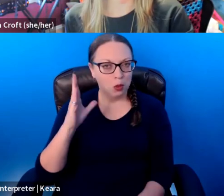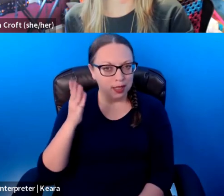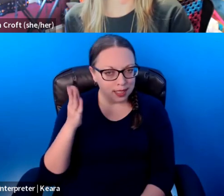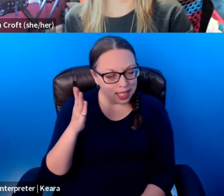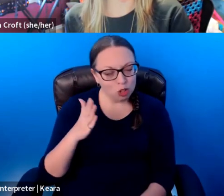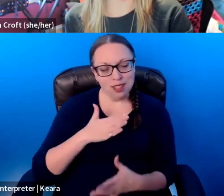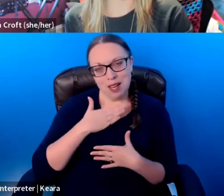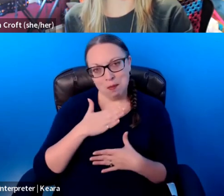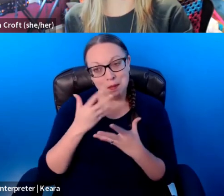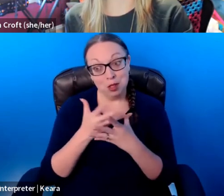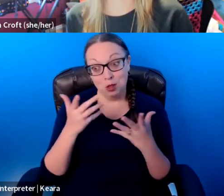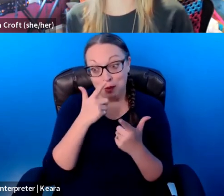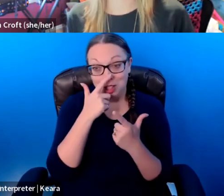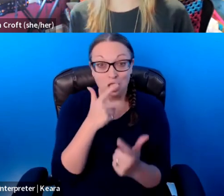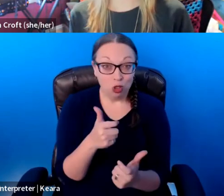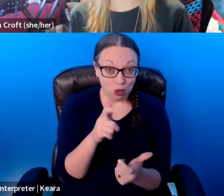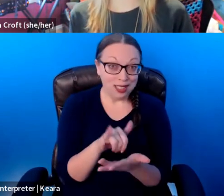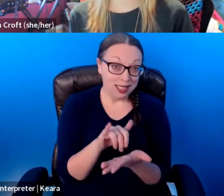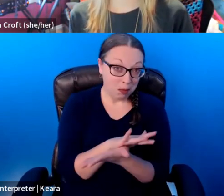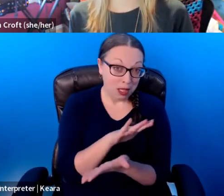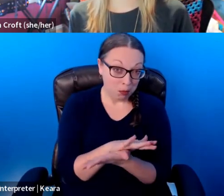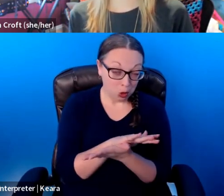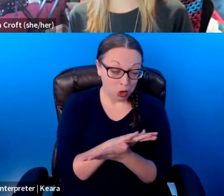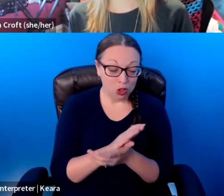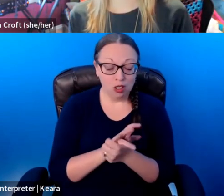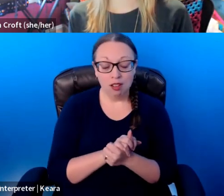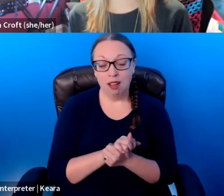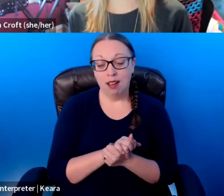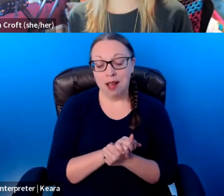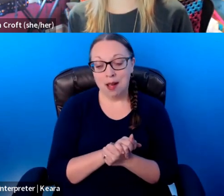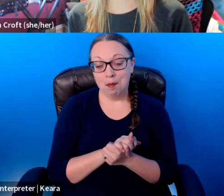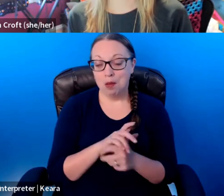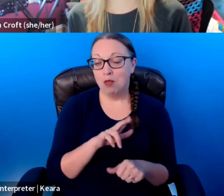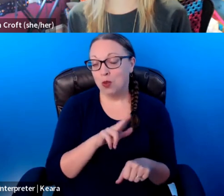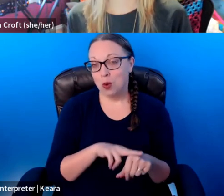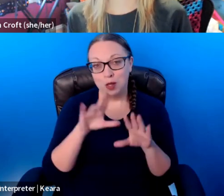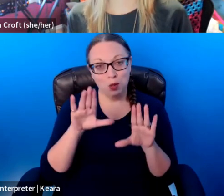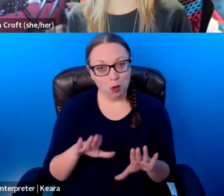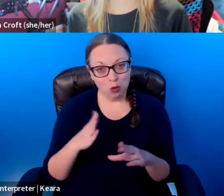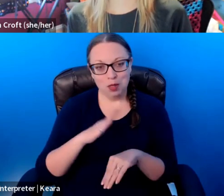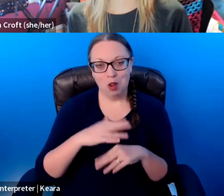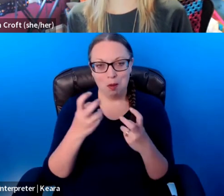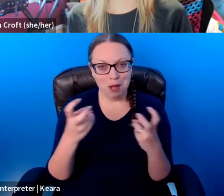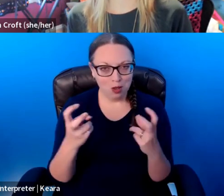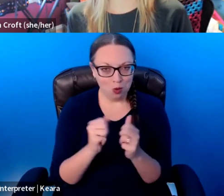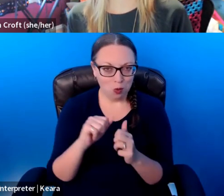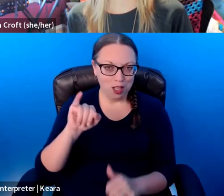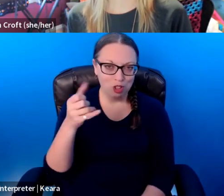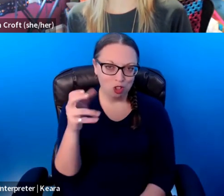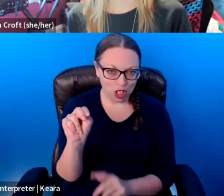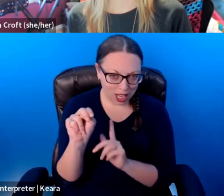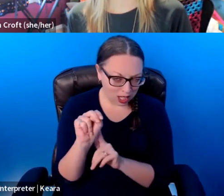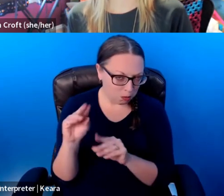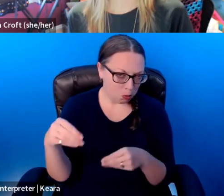much interest in the paper. And of course, it was great to also be on a panel with Jen, who provides such